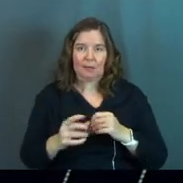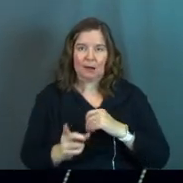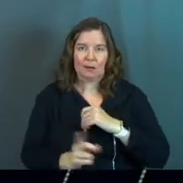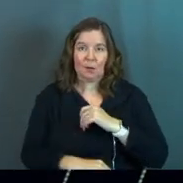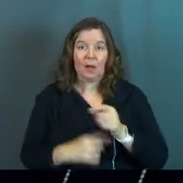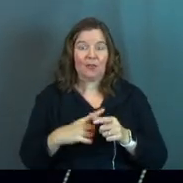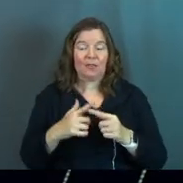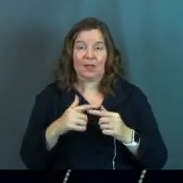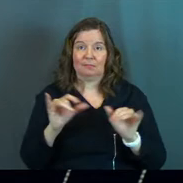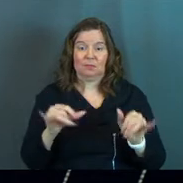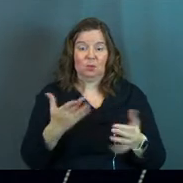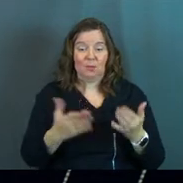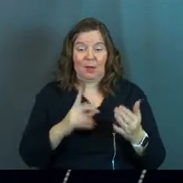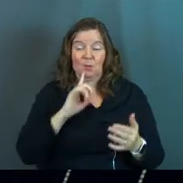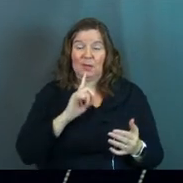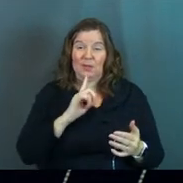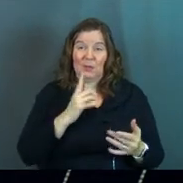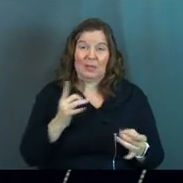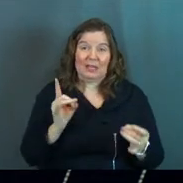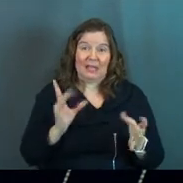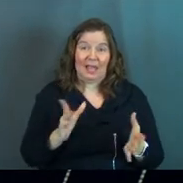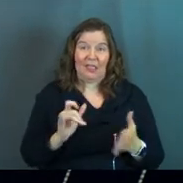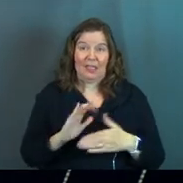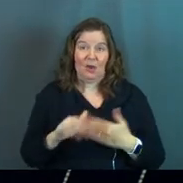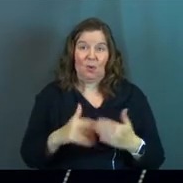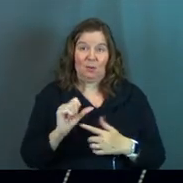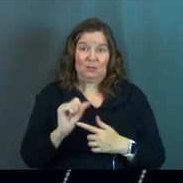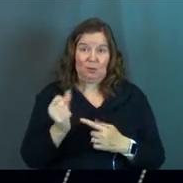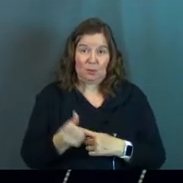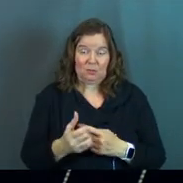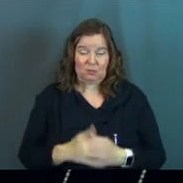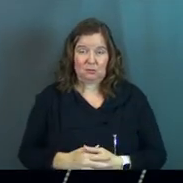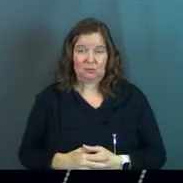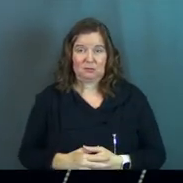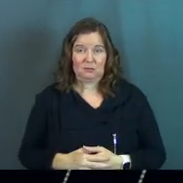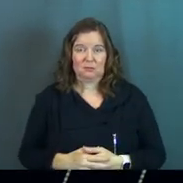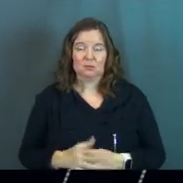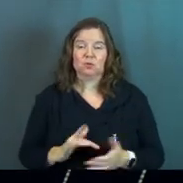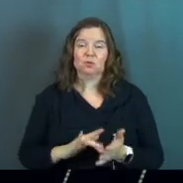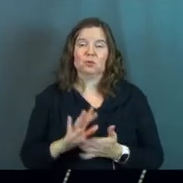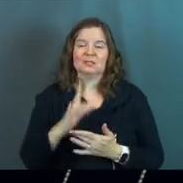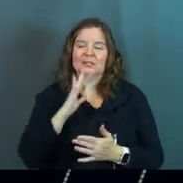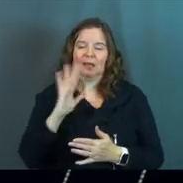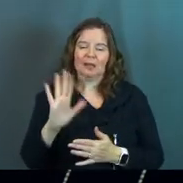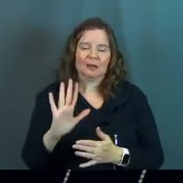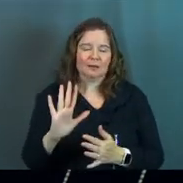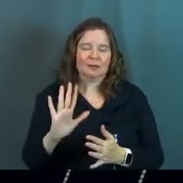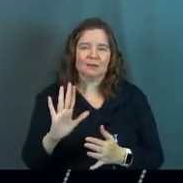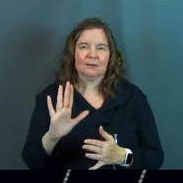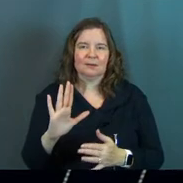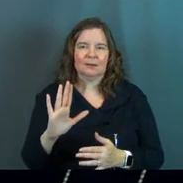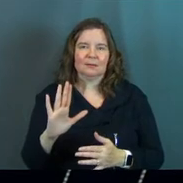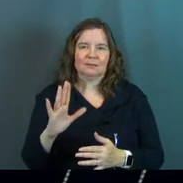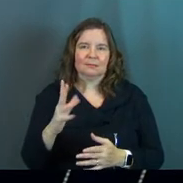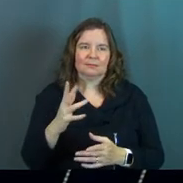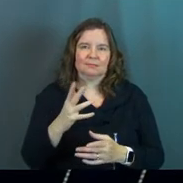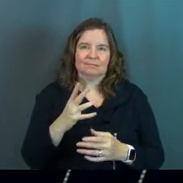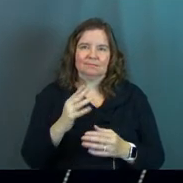and then it's locked in. You may really, really hate that whole situation. So Jesus is like, get a plea deal,